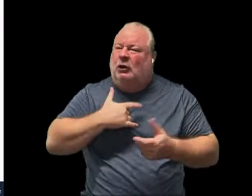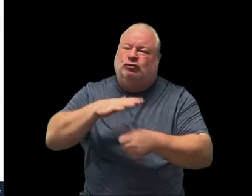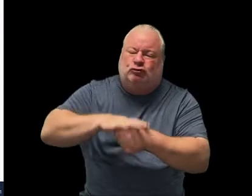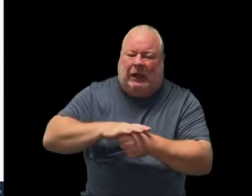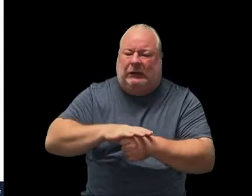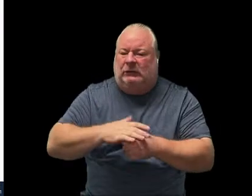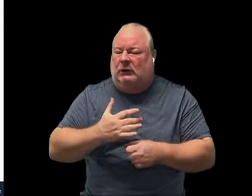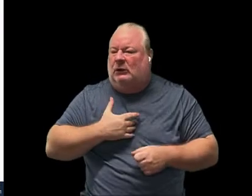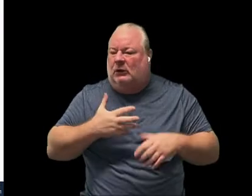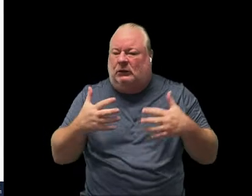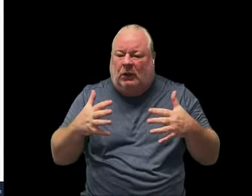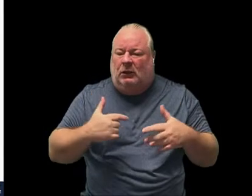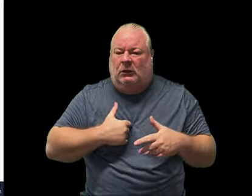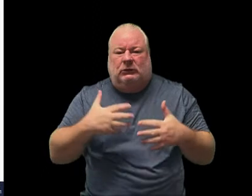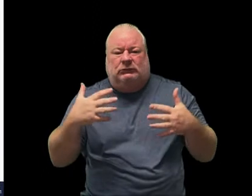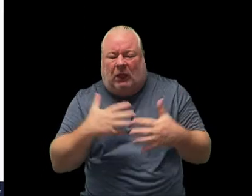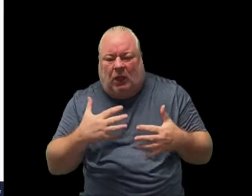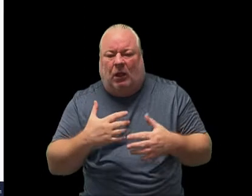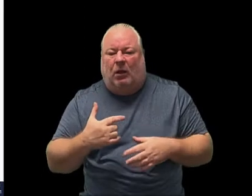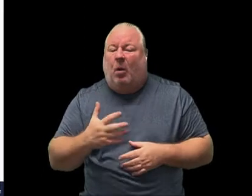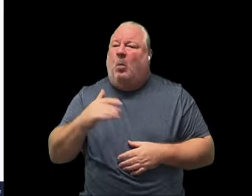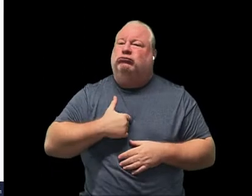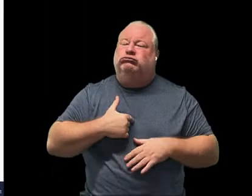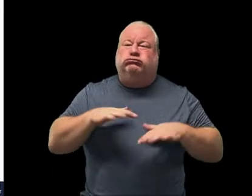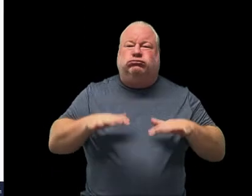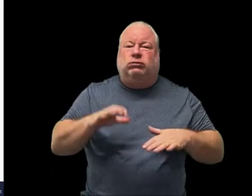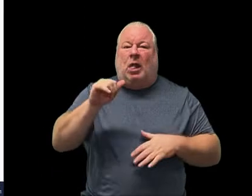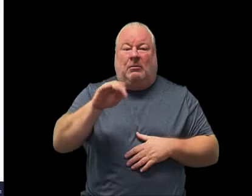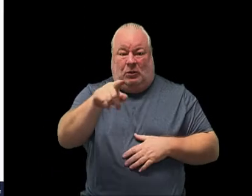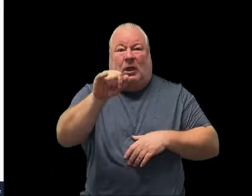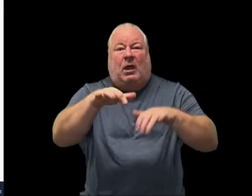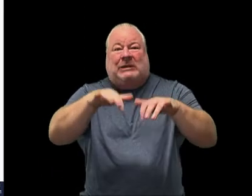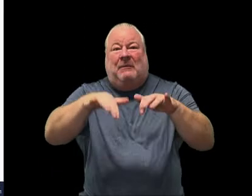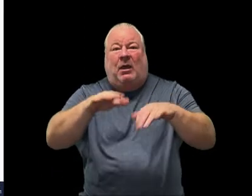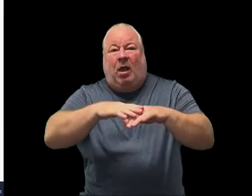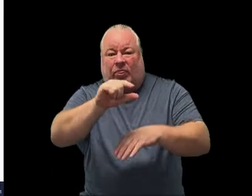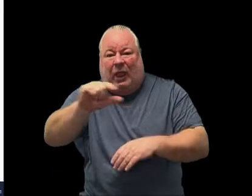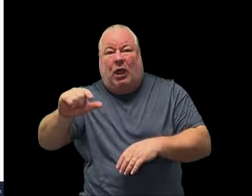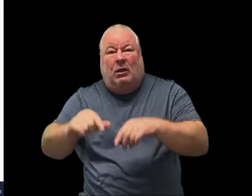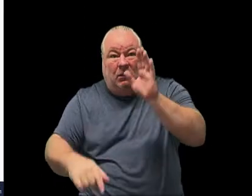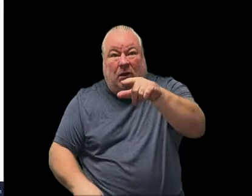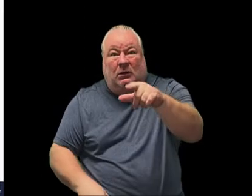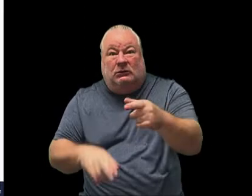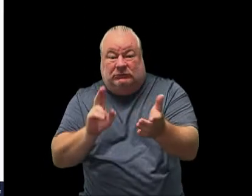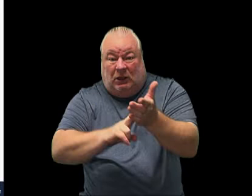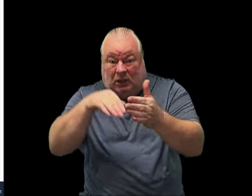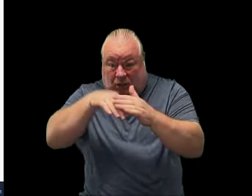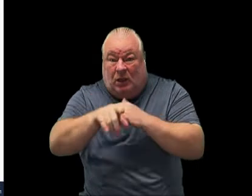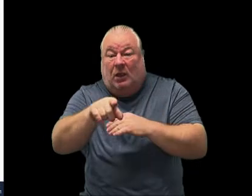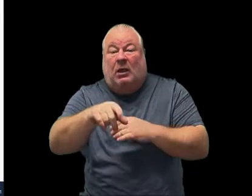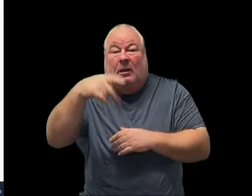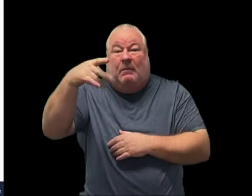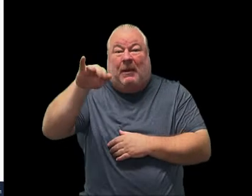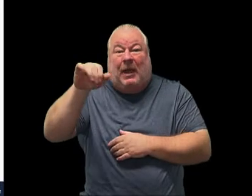to give me some notes, include comment there, and let us know what's going on.